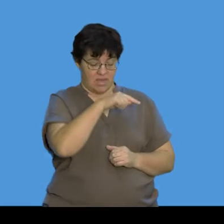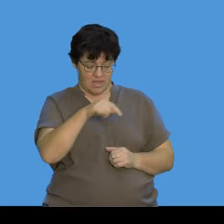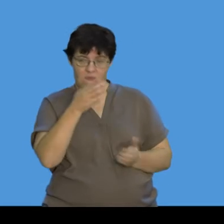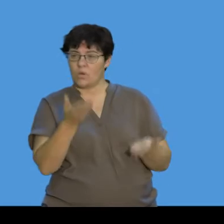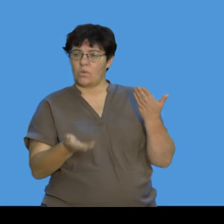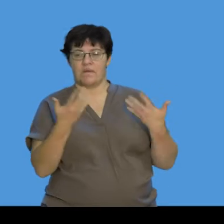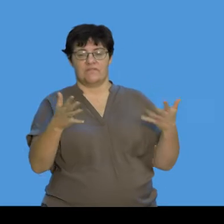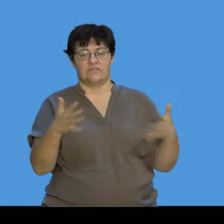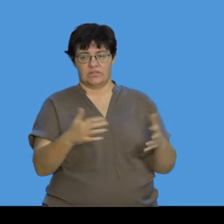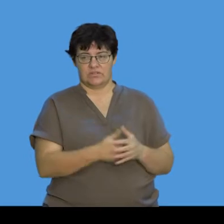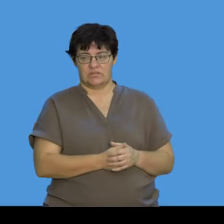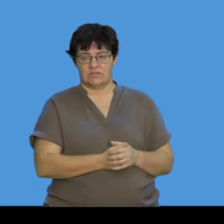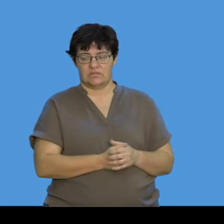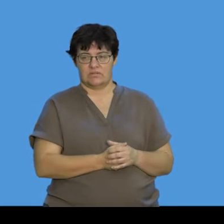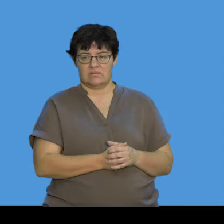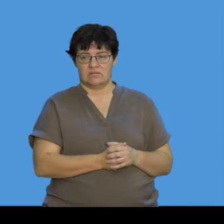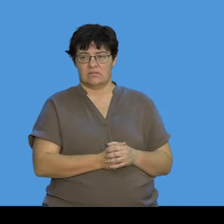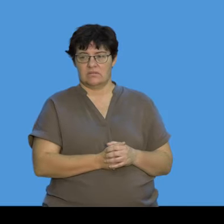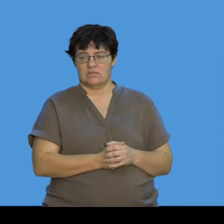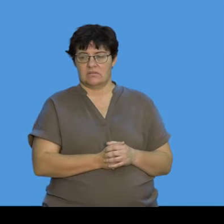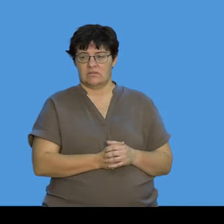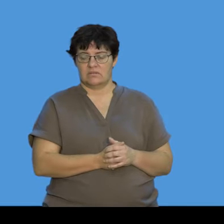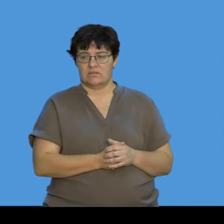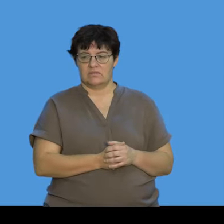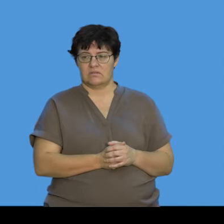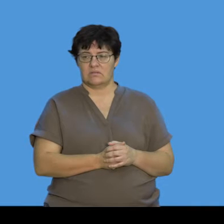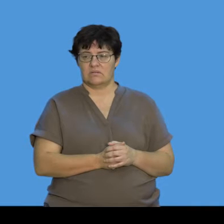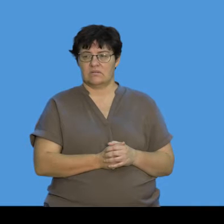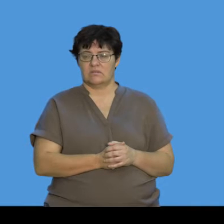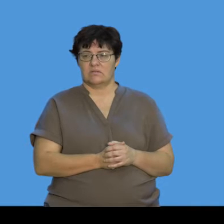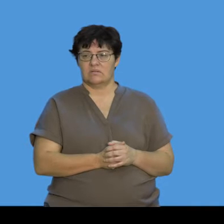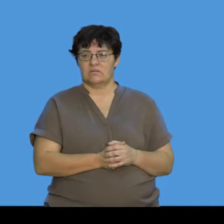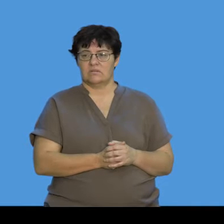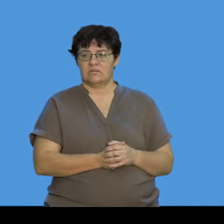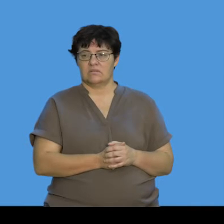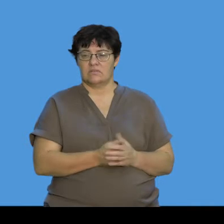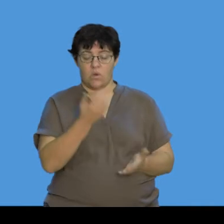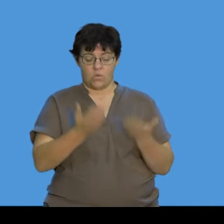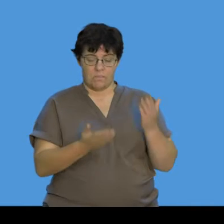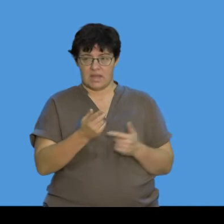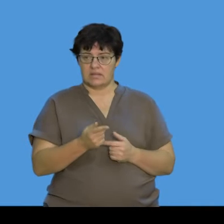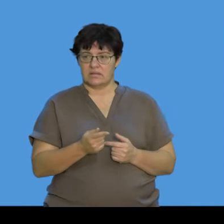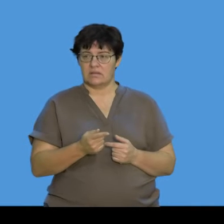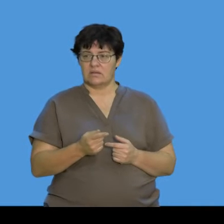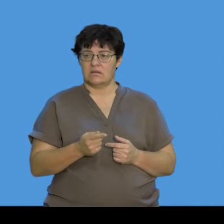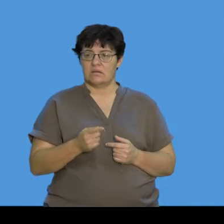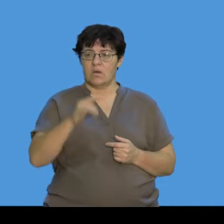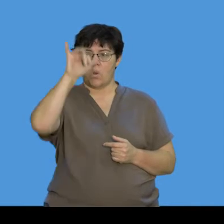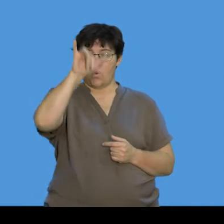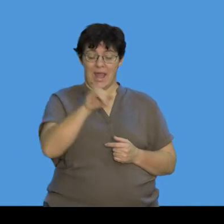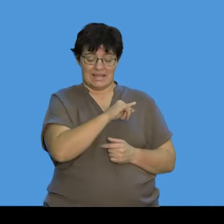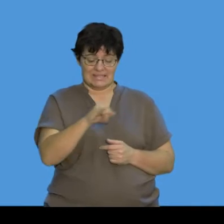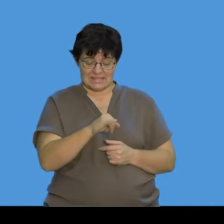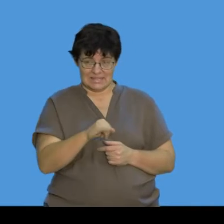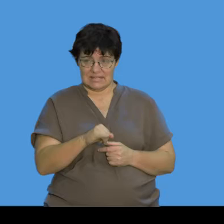compared it with the XY there, right? Now I want to compare the YZ with